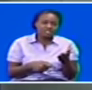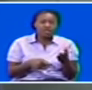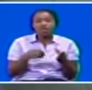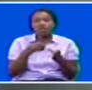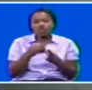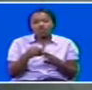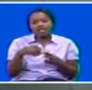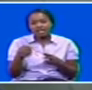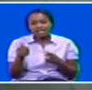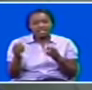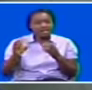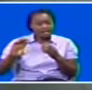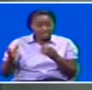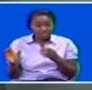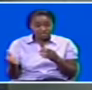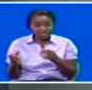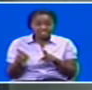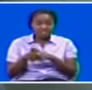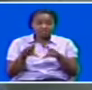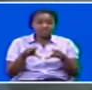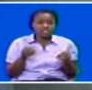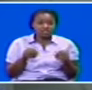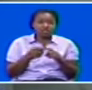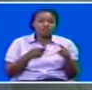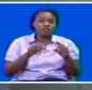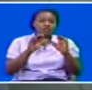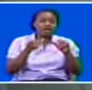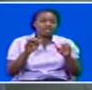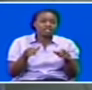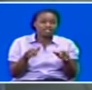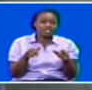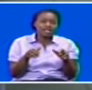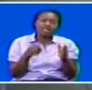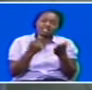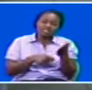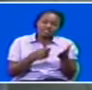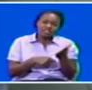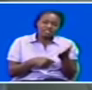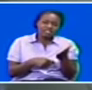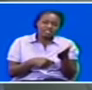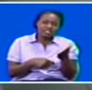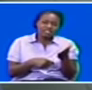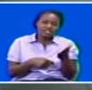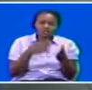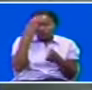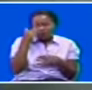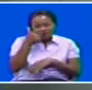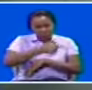what other counties can receive from agricultural levies? Why